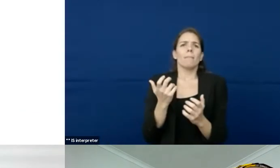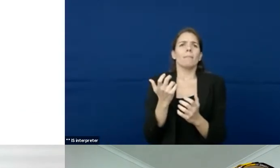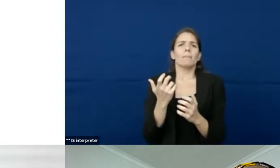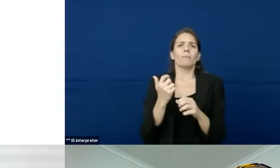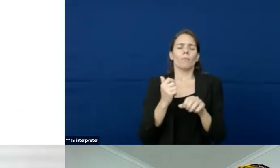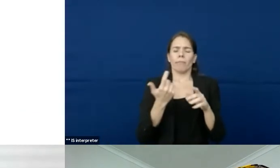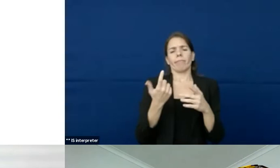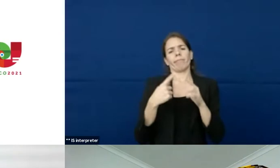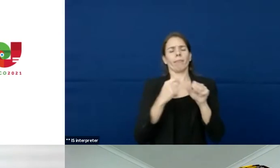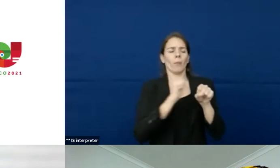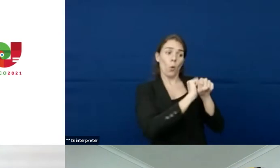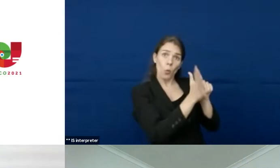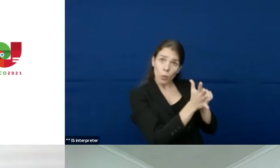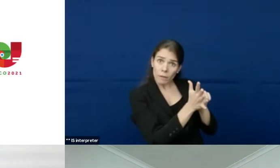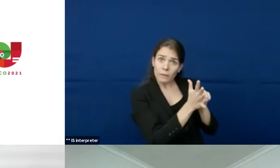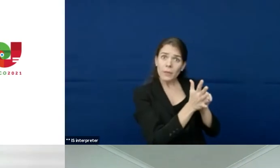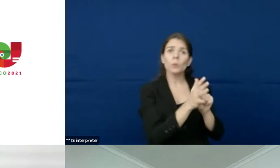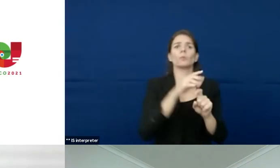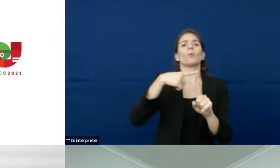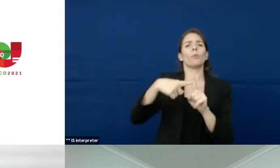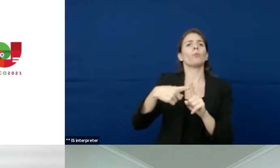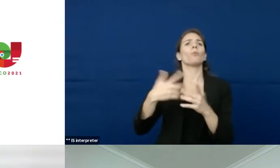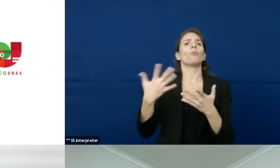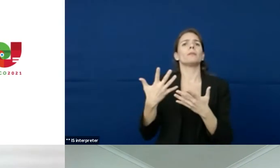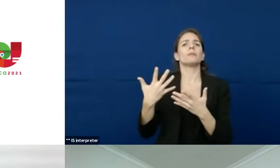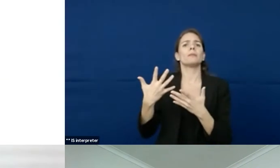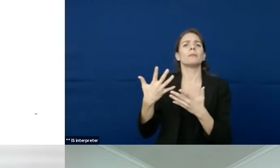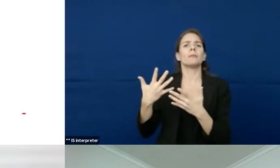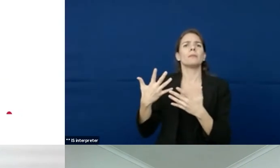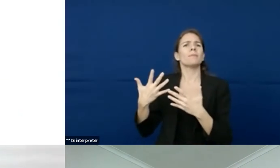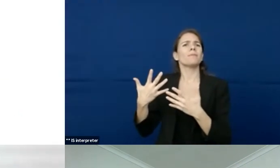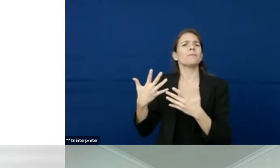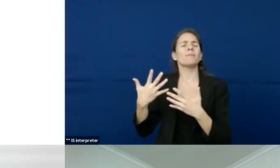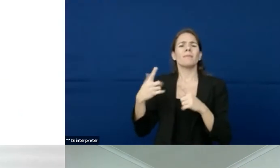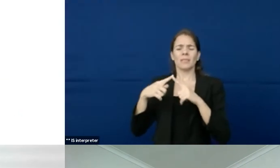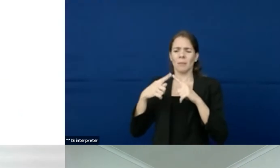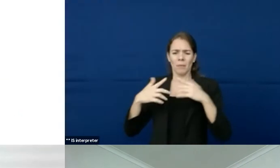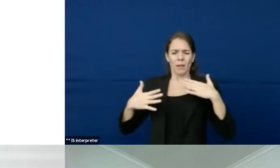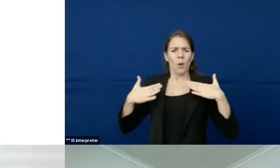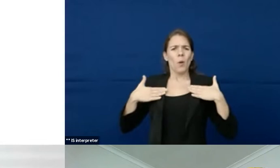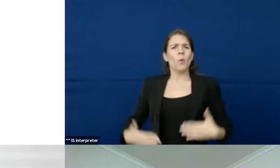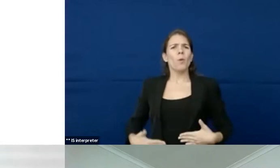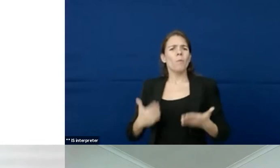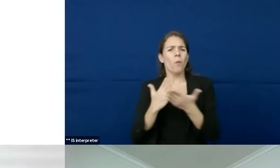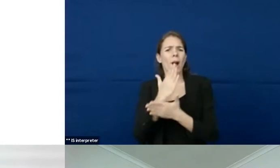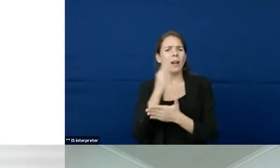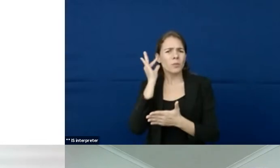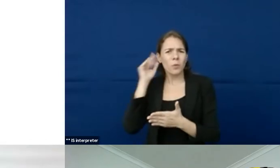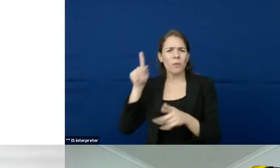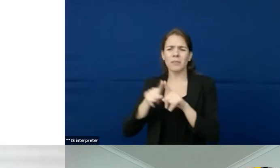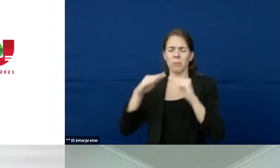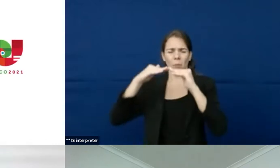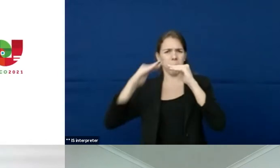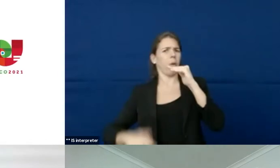We also know that violence is not acceptable. It shouldn't exist.